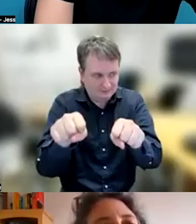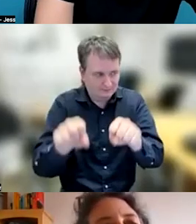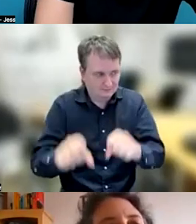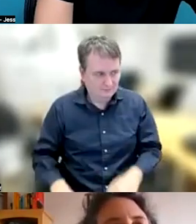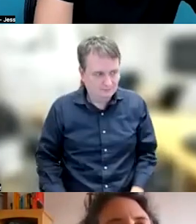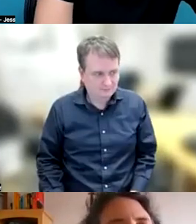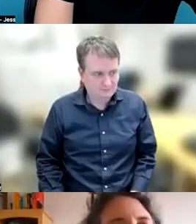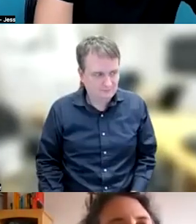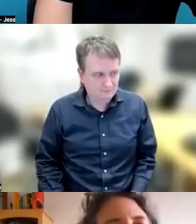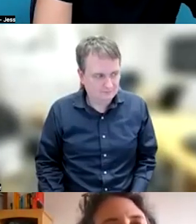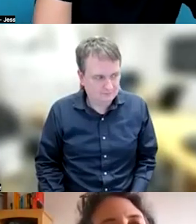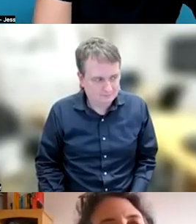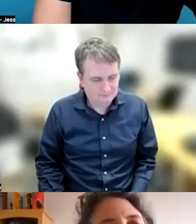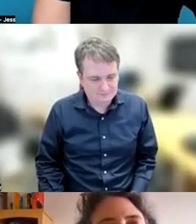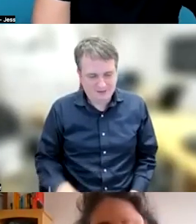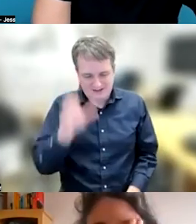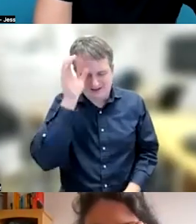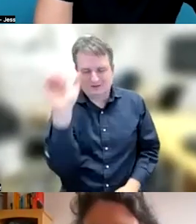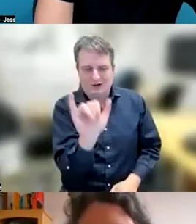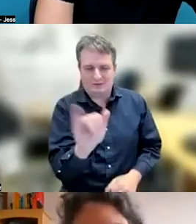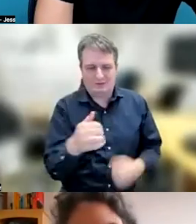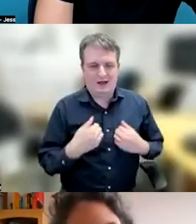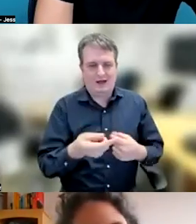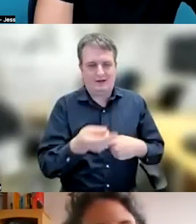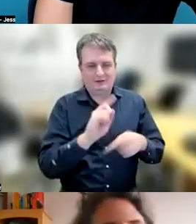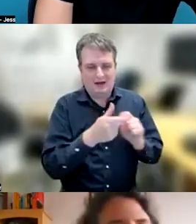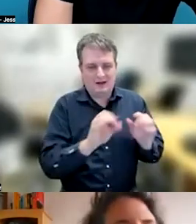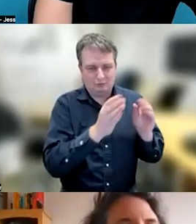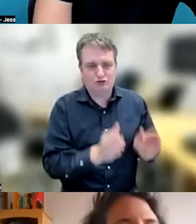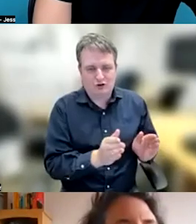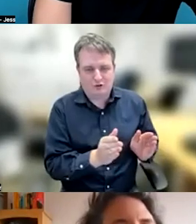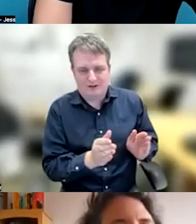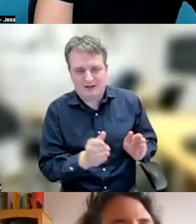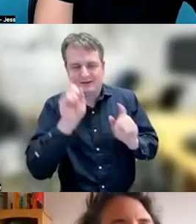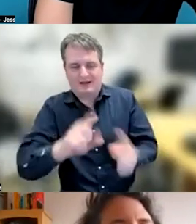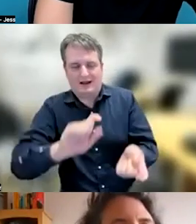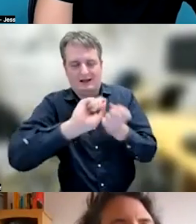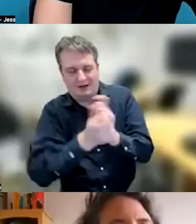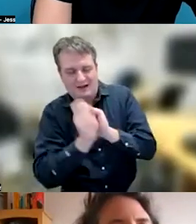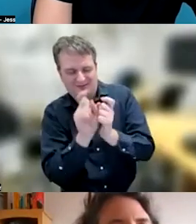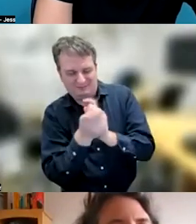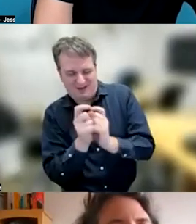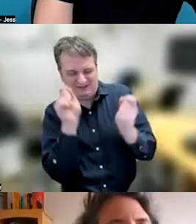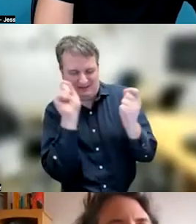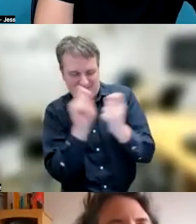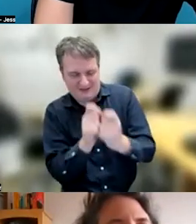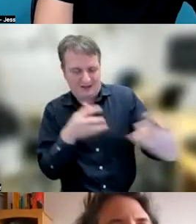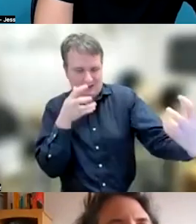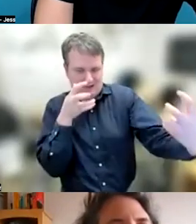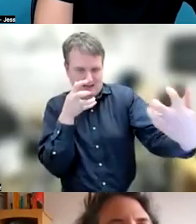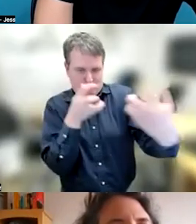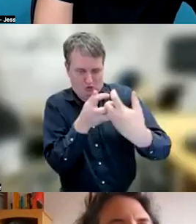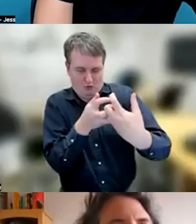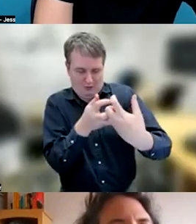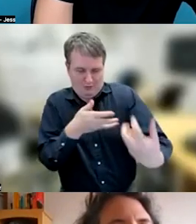ability to help a lot of people and to become more independent. I do see the benefits, I also think about being able to